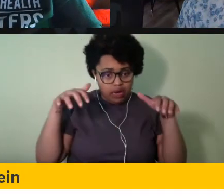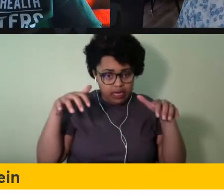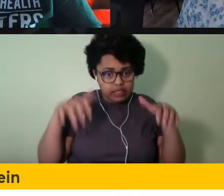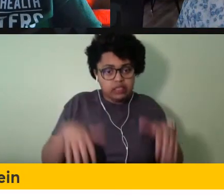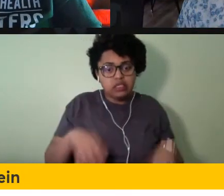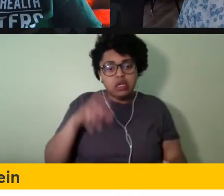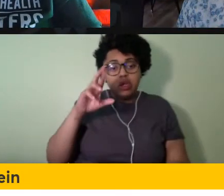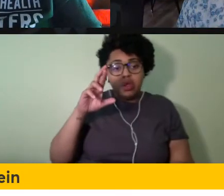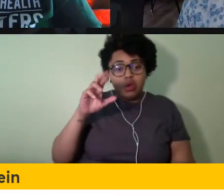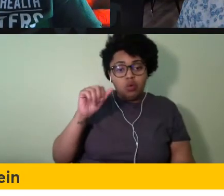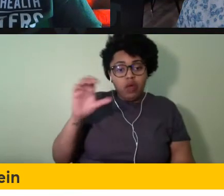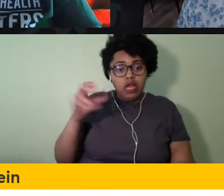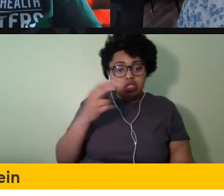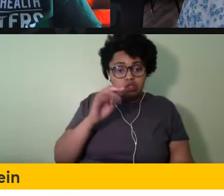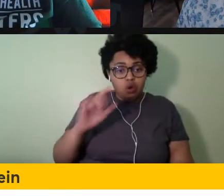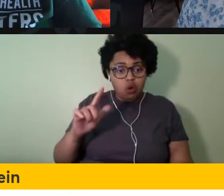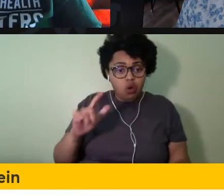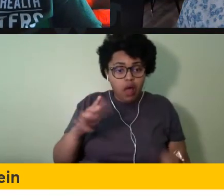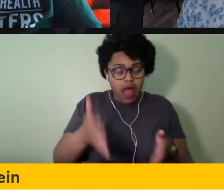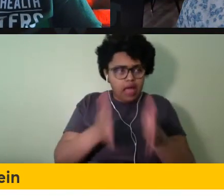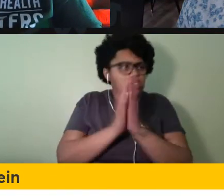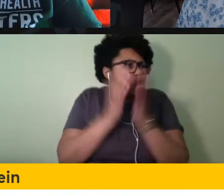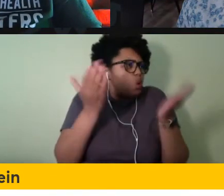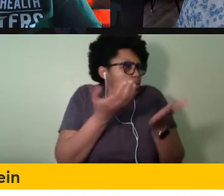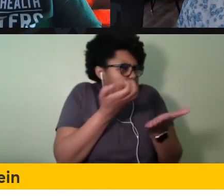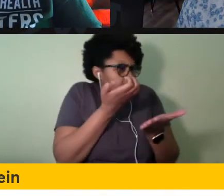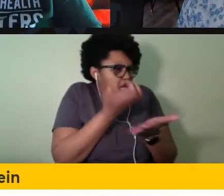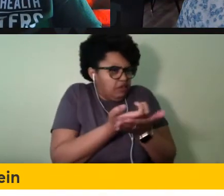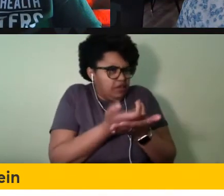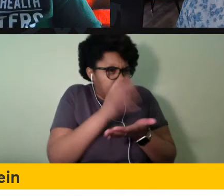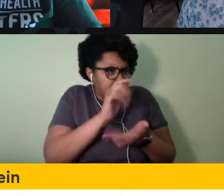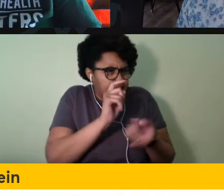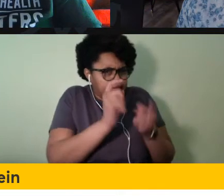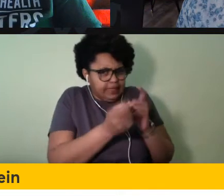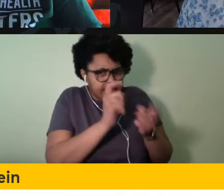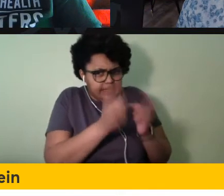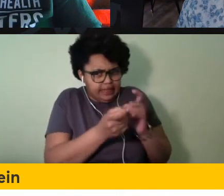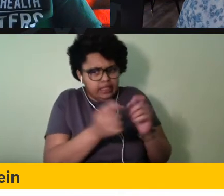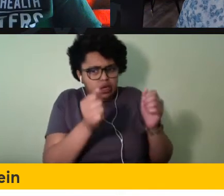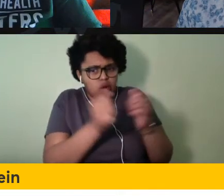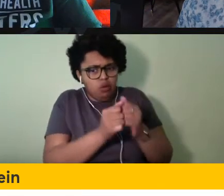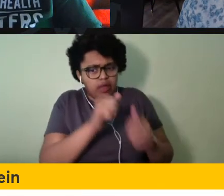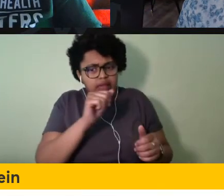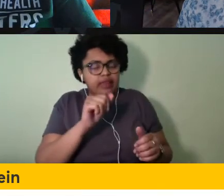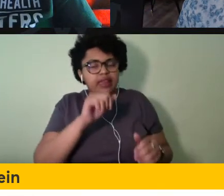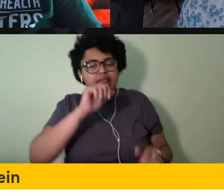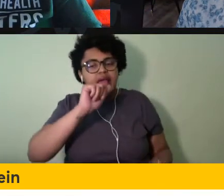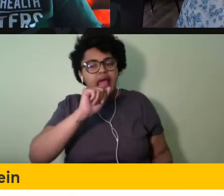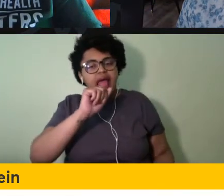the evidence that this change impairs antibody secretion,